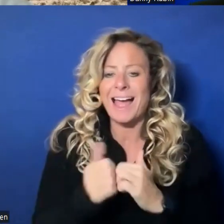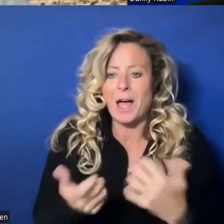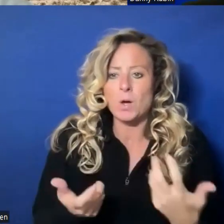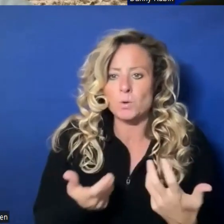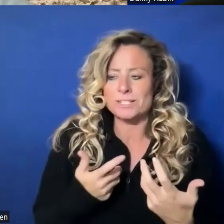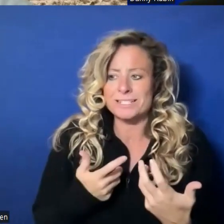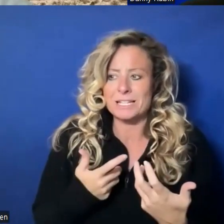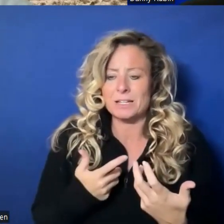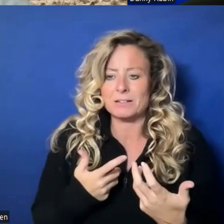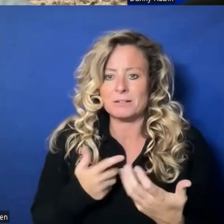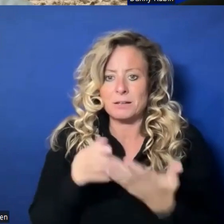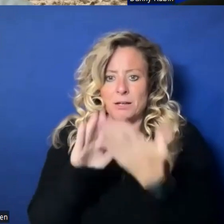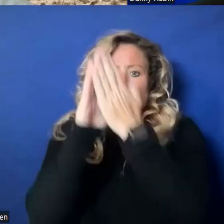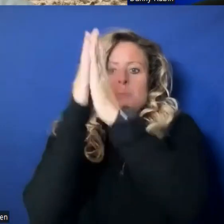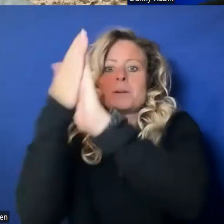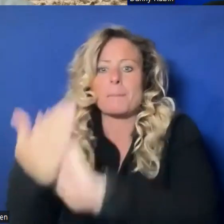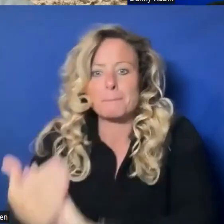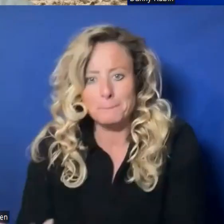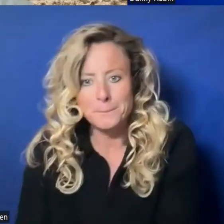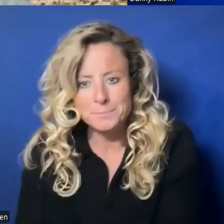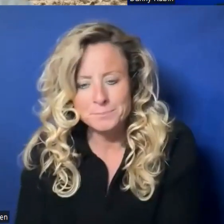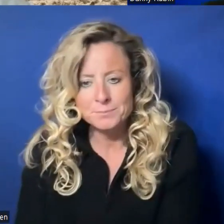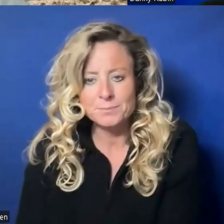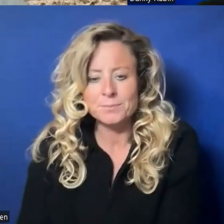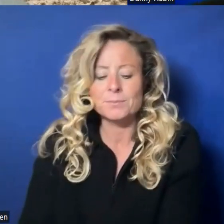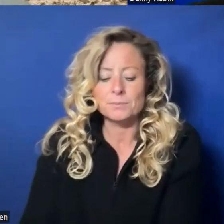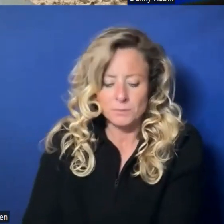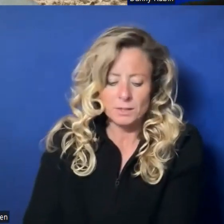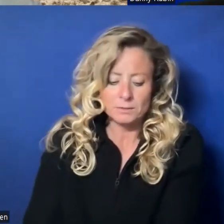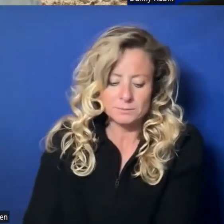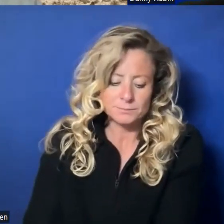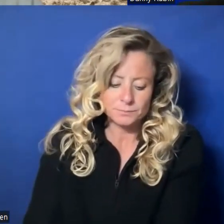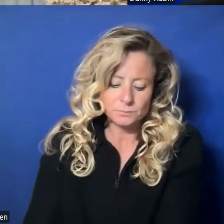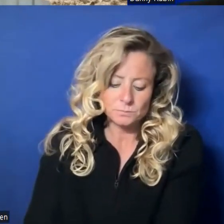of come to be? Okay.